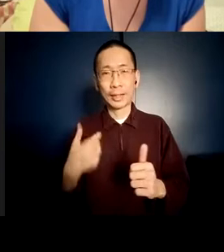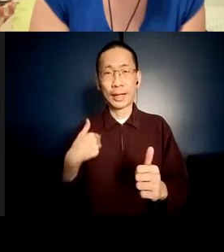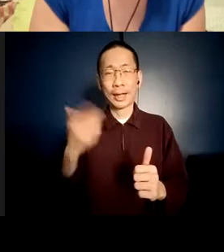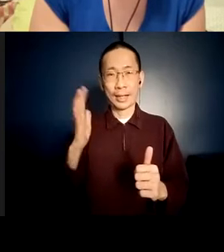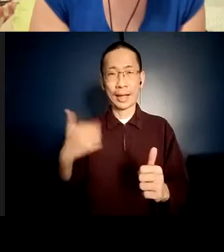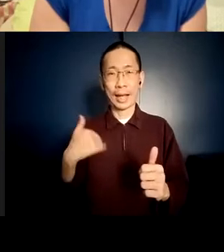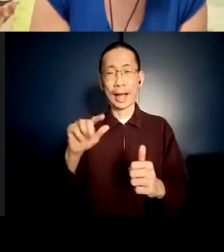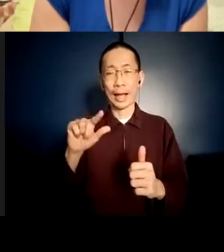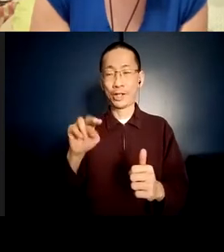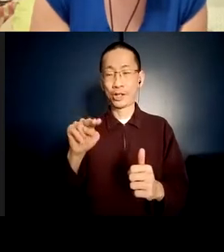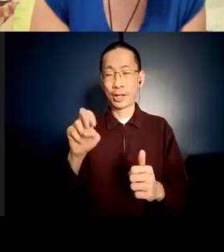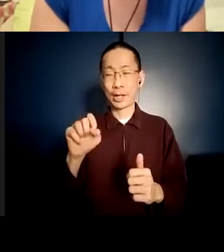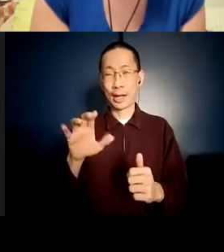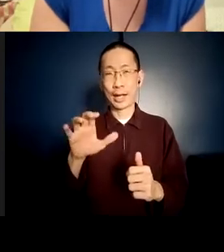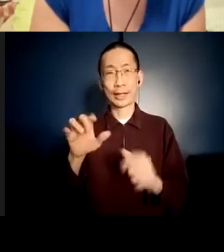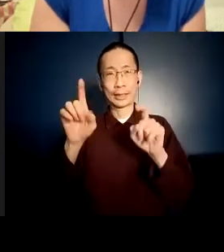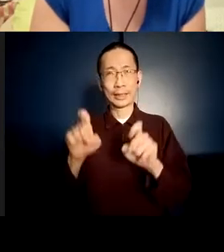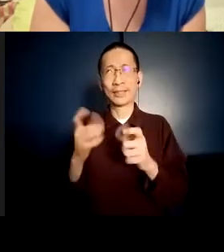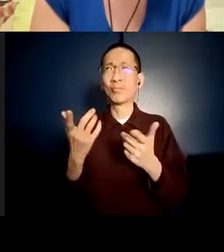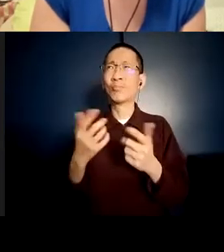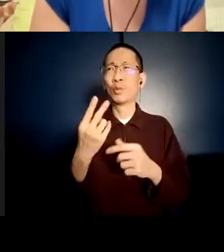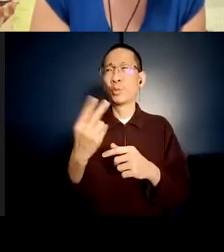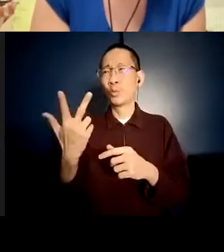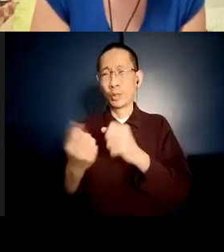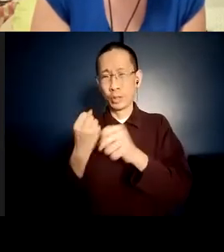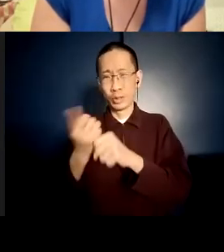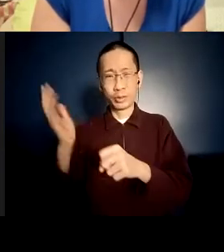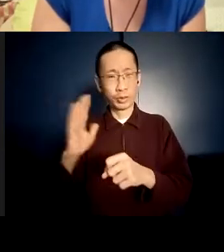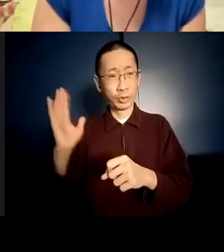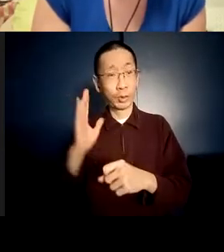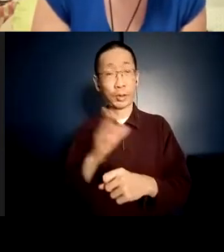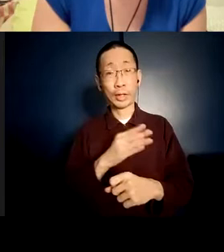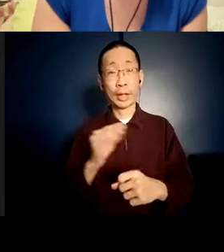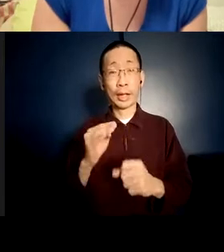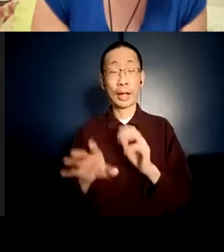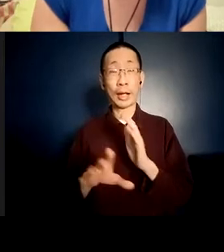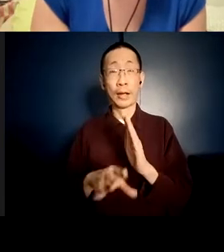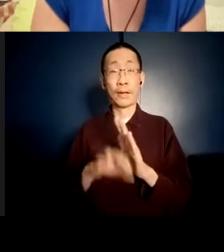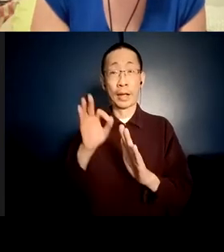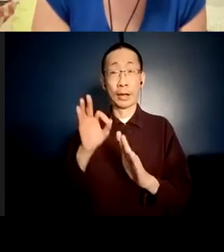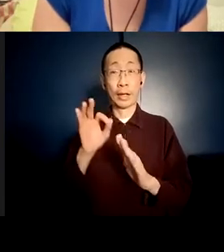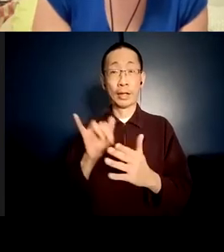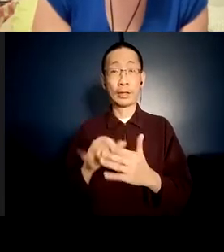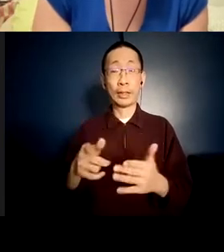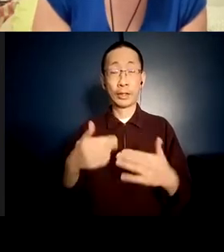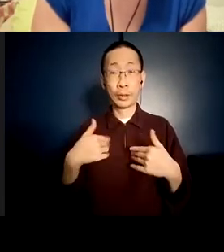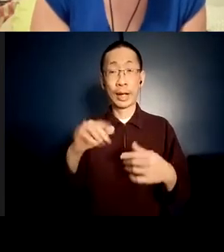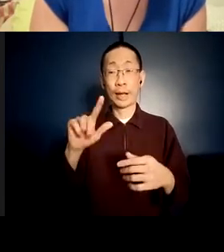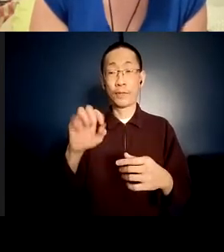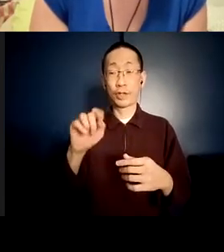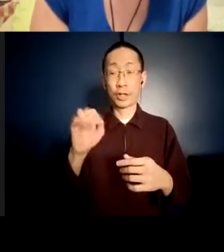genetic testing actually only a couple of years ago and found out that there is a genetic